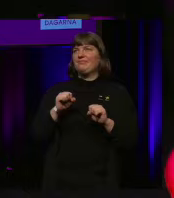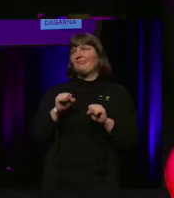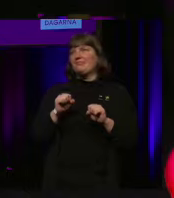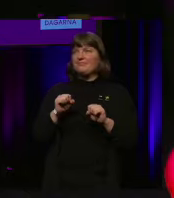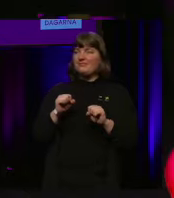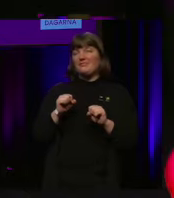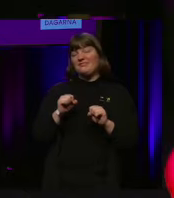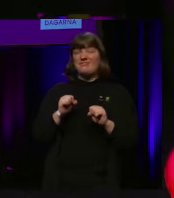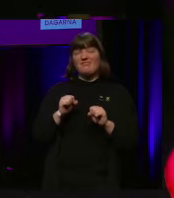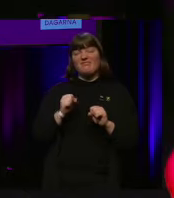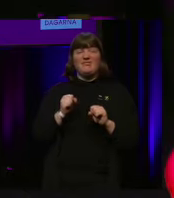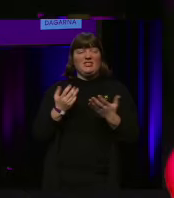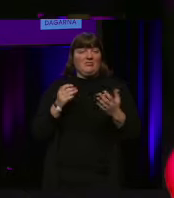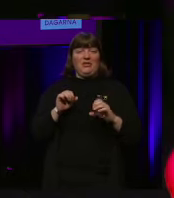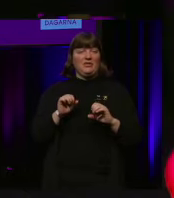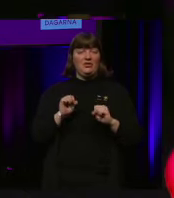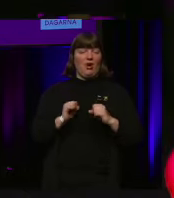be more